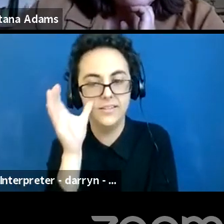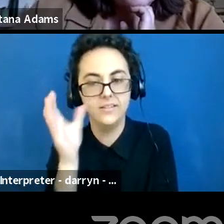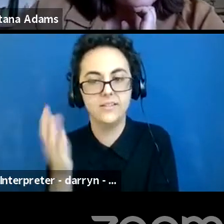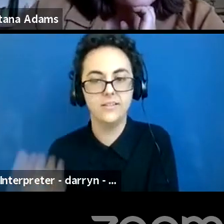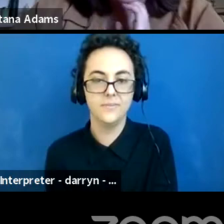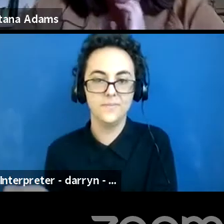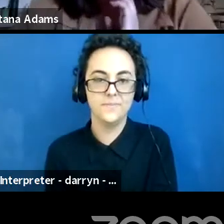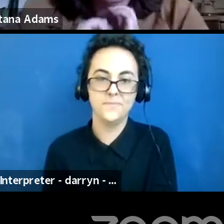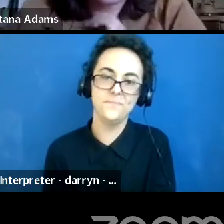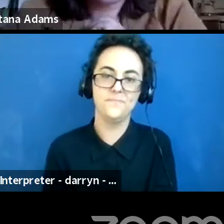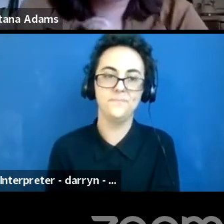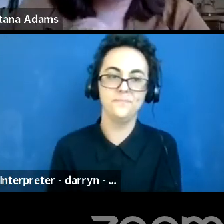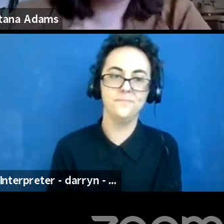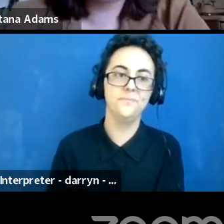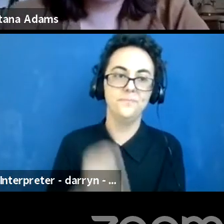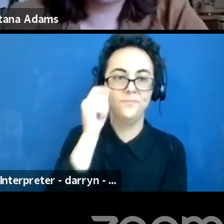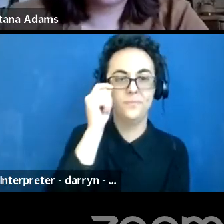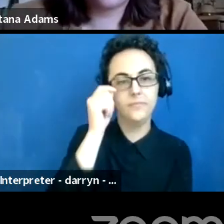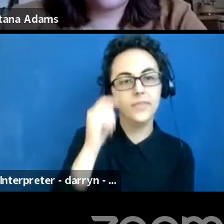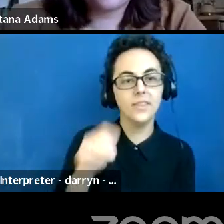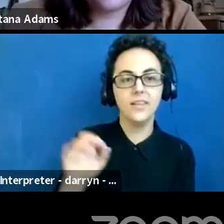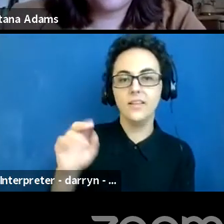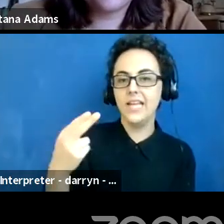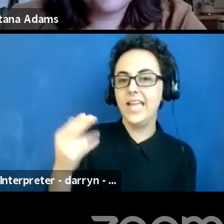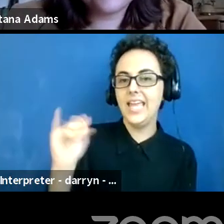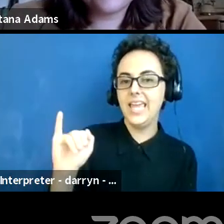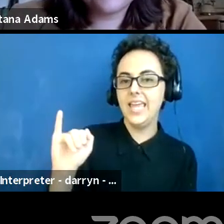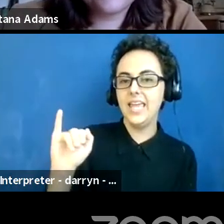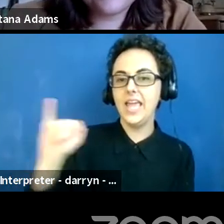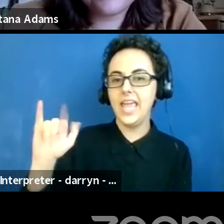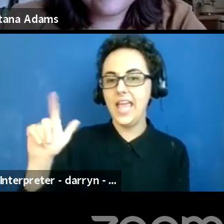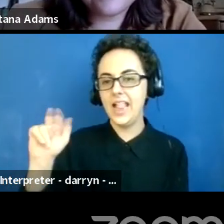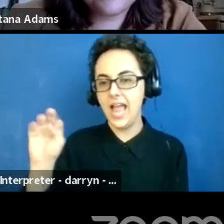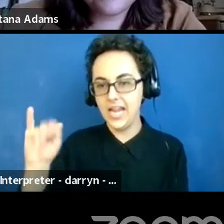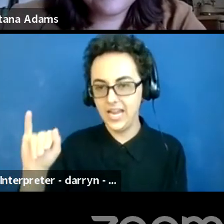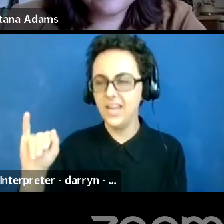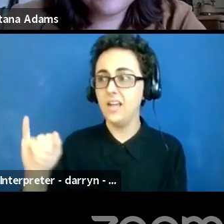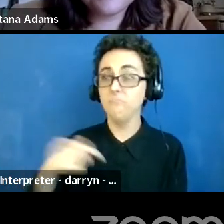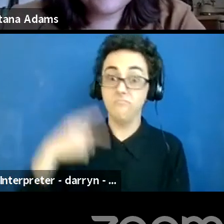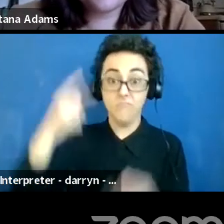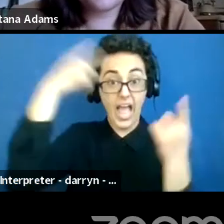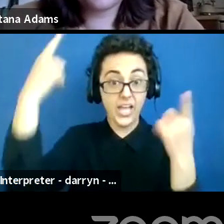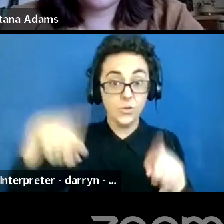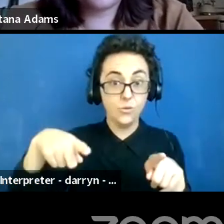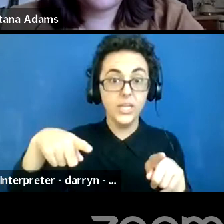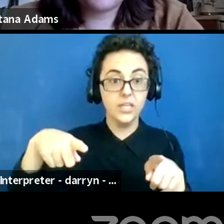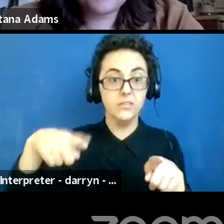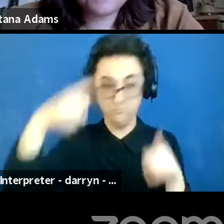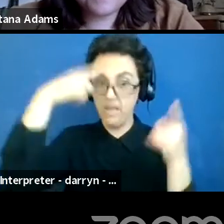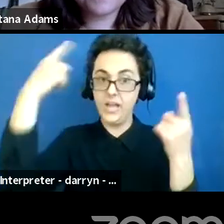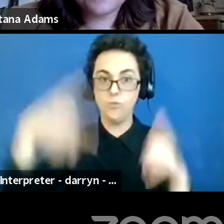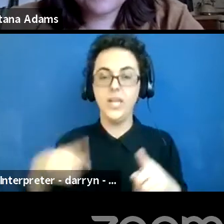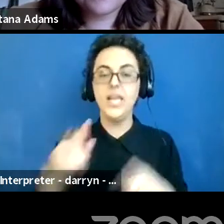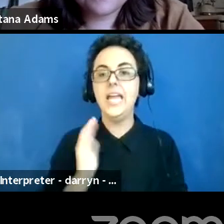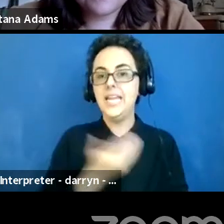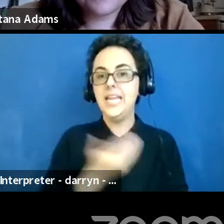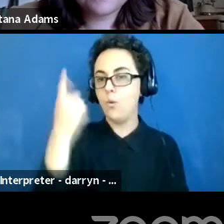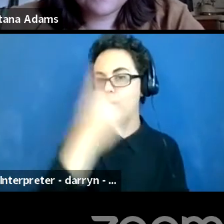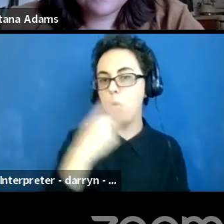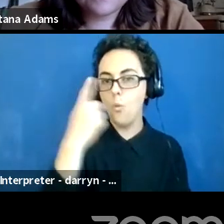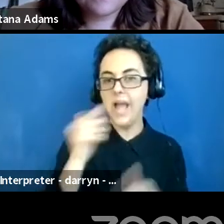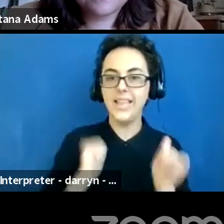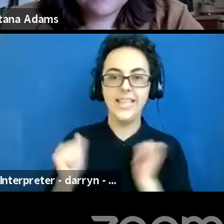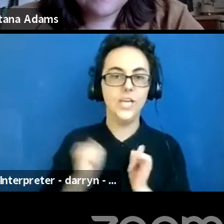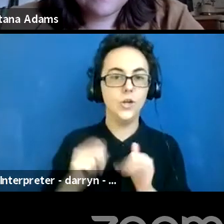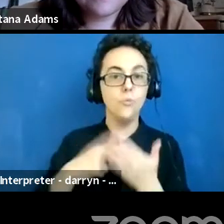I totally agree, Emery. And in our Hawaiian theater program as well, we do tell the stories of our